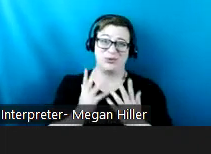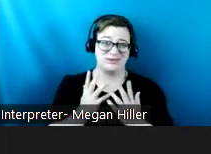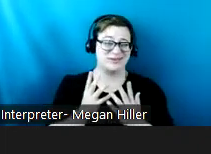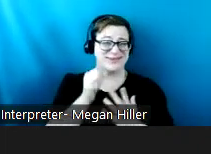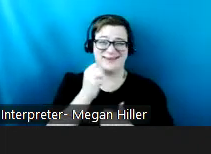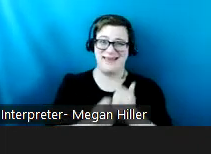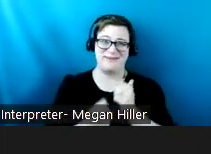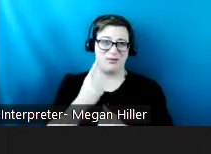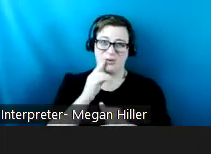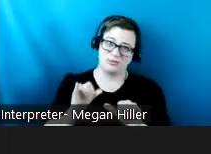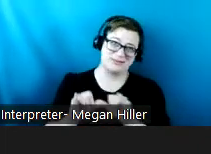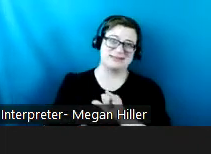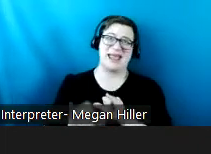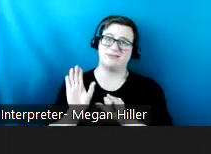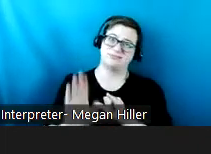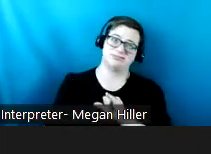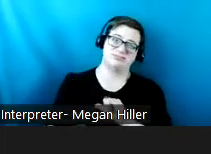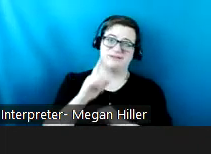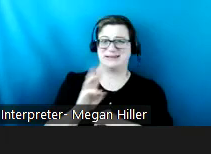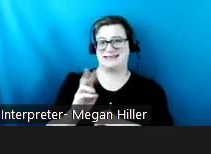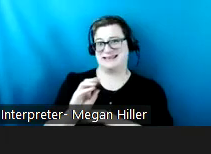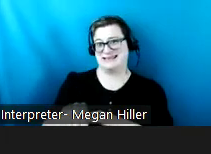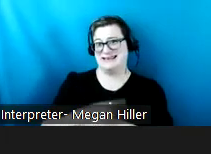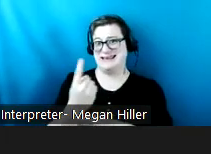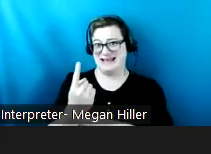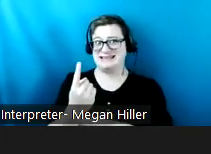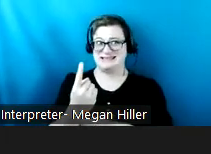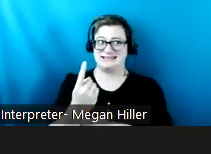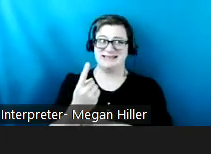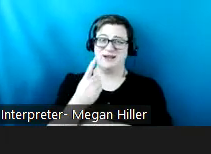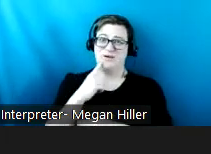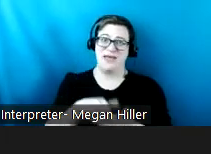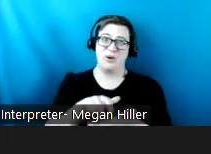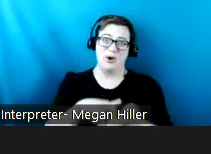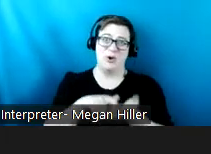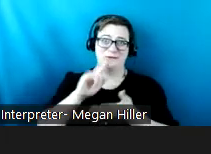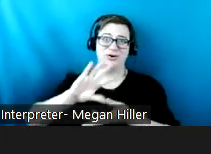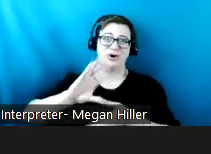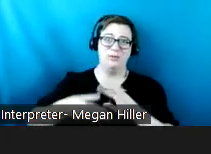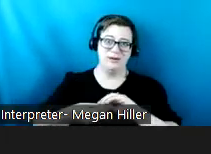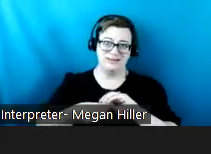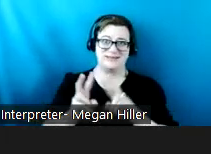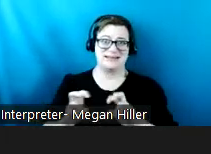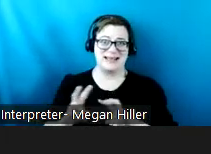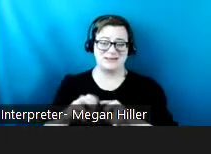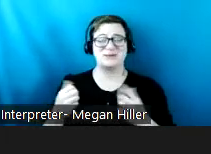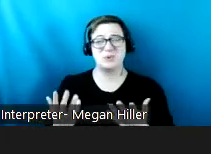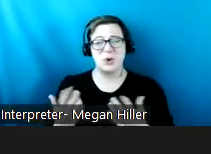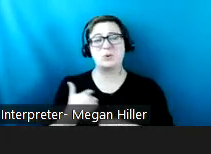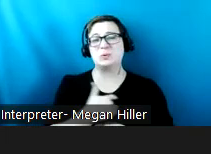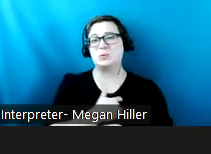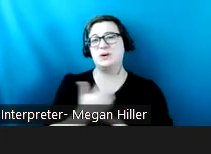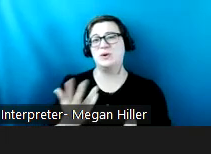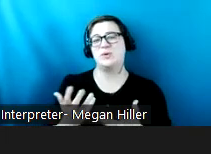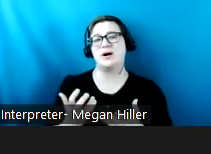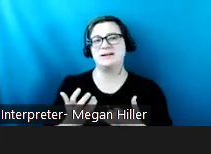everyone stays in through that 60 days, especially in the 60-day requirement for comprehensive assessment. And so we wanted to make it